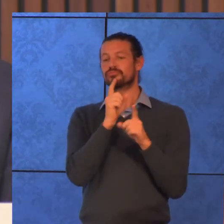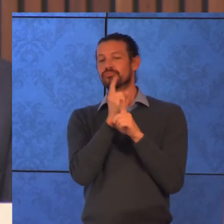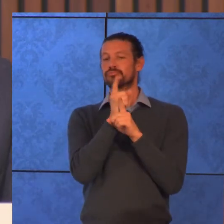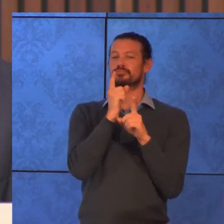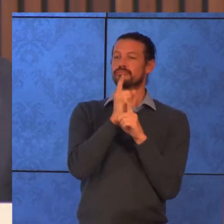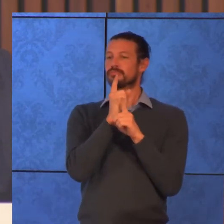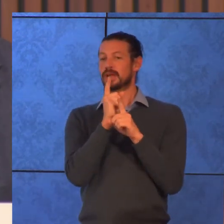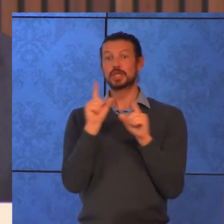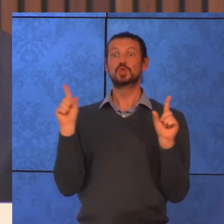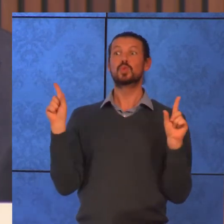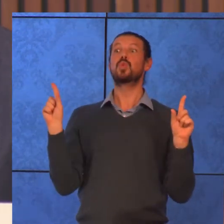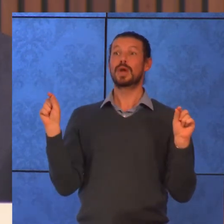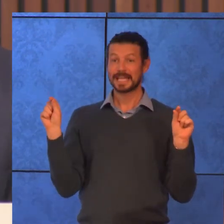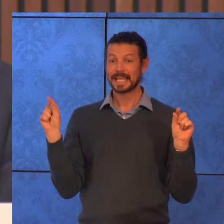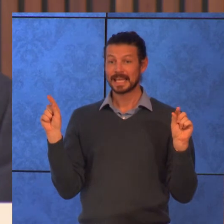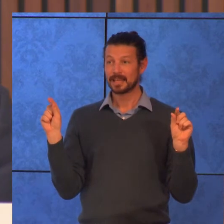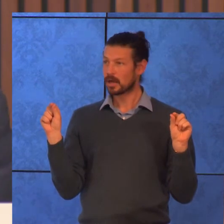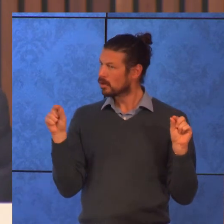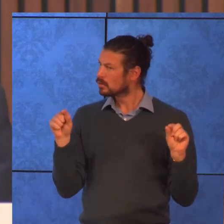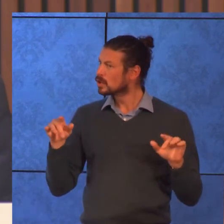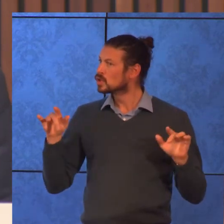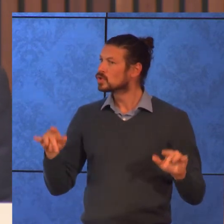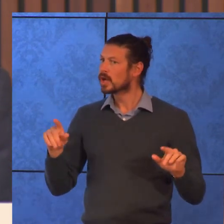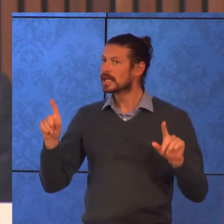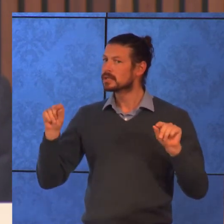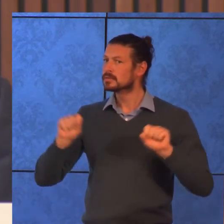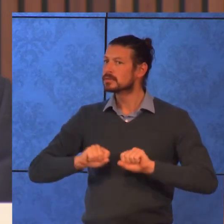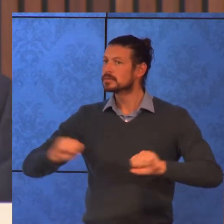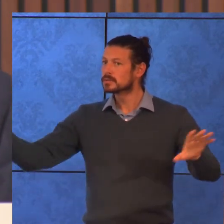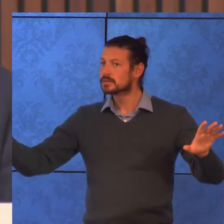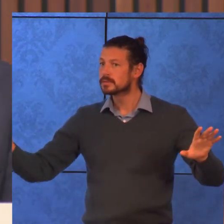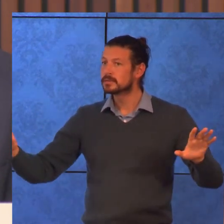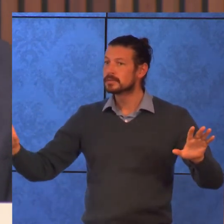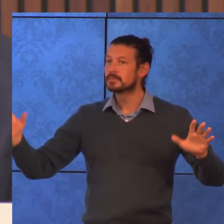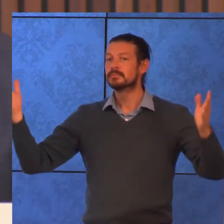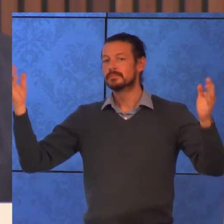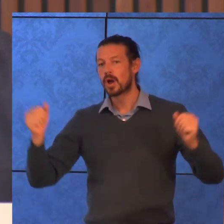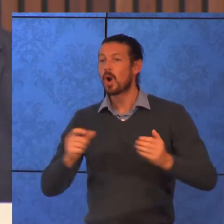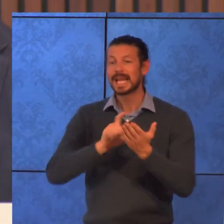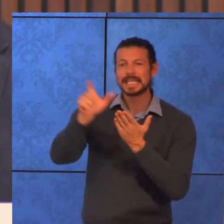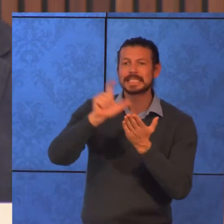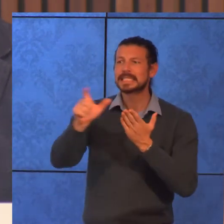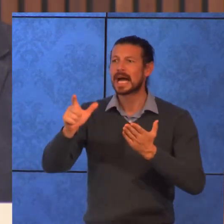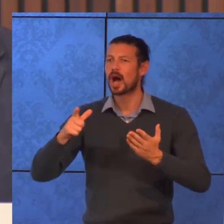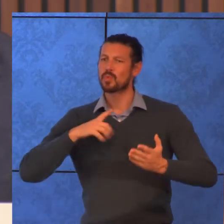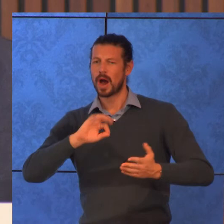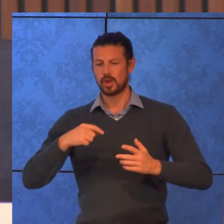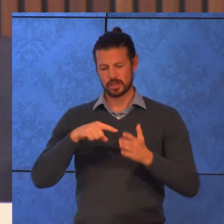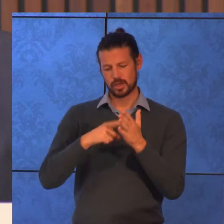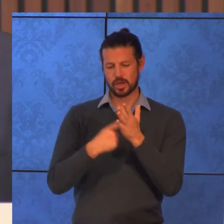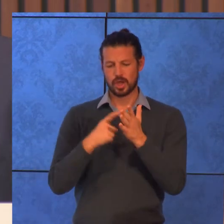together, tweeting together. I haven't seen me appear on Twitter yet or on Instagram. Why am I not